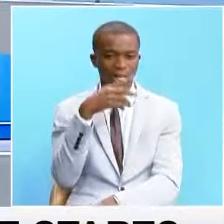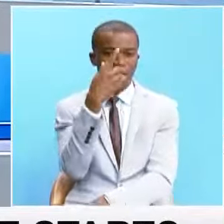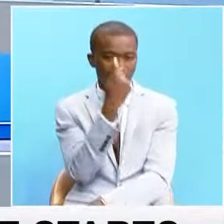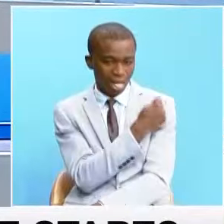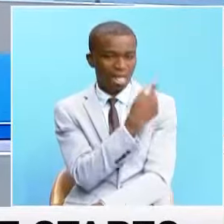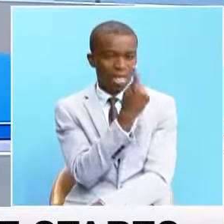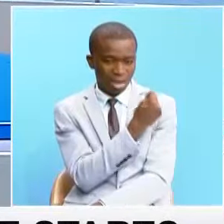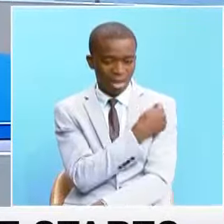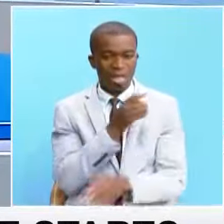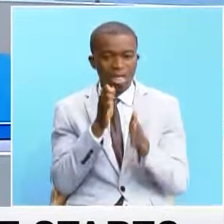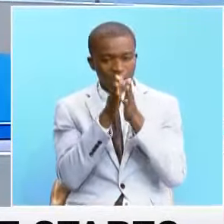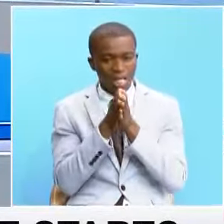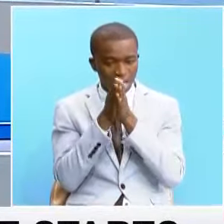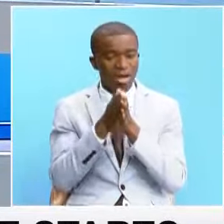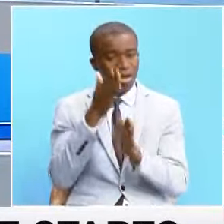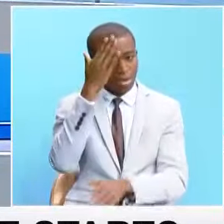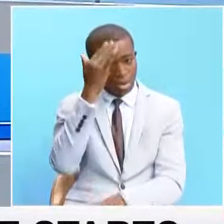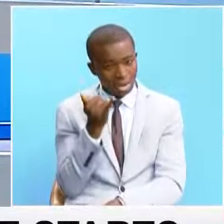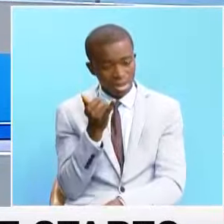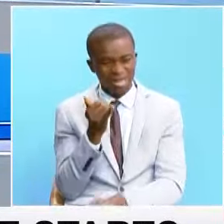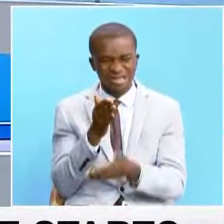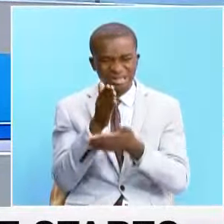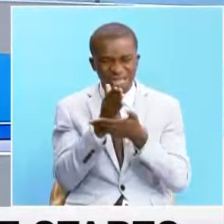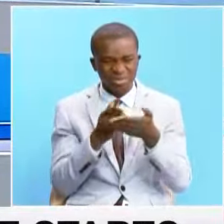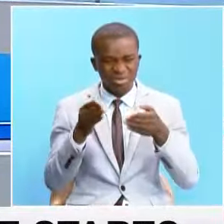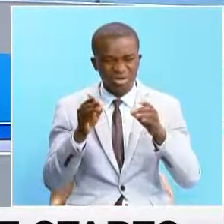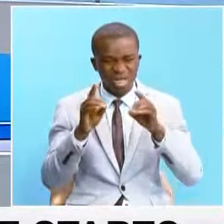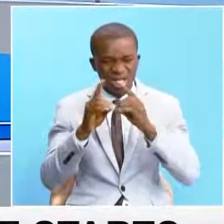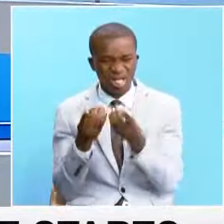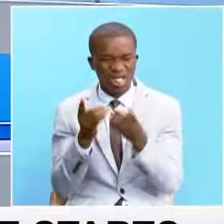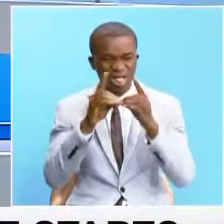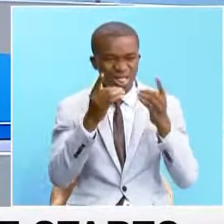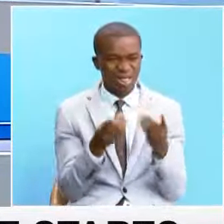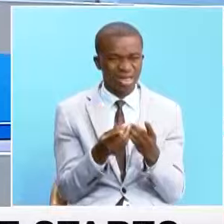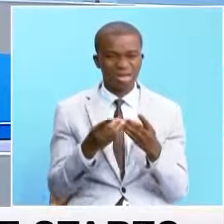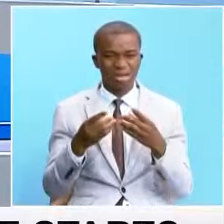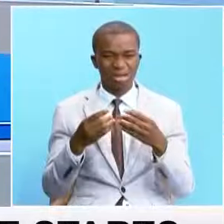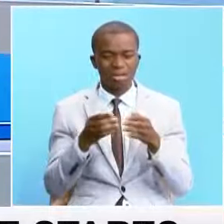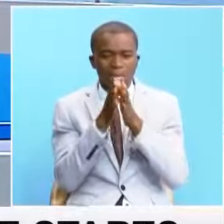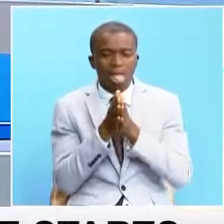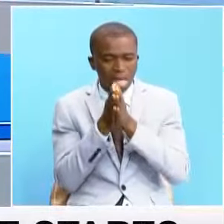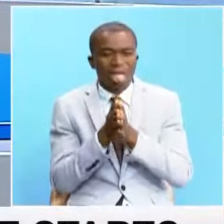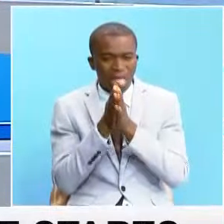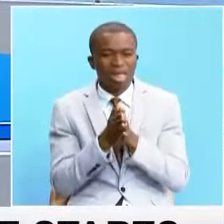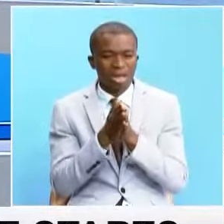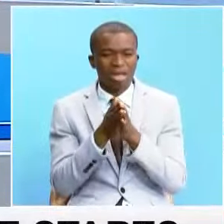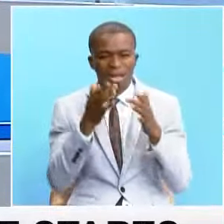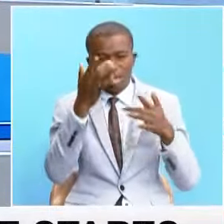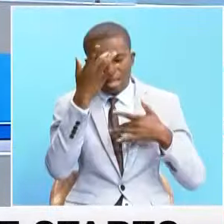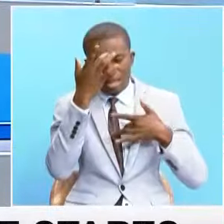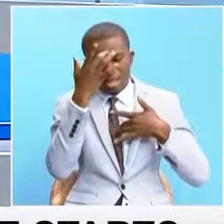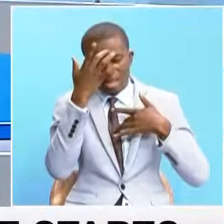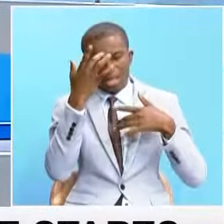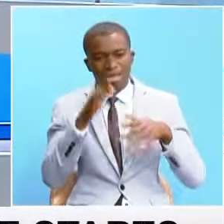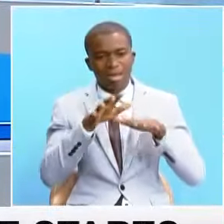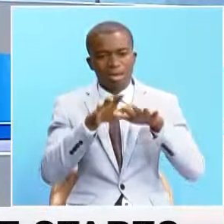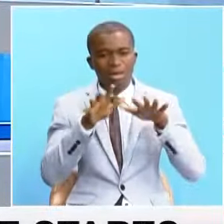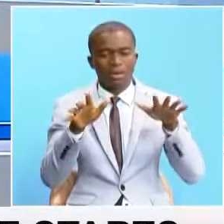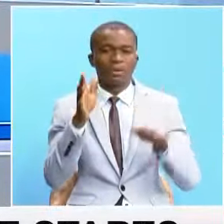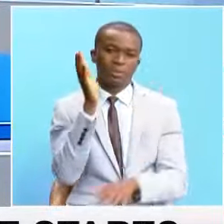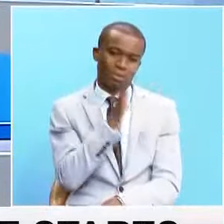sporadic cases of rabies recorded in some districts. Dr. Kalenga says the department is receiving support from